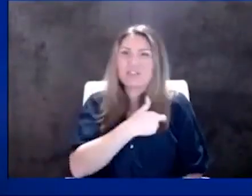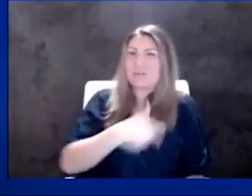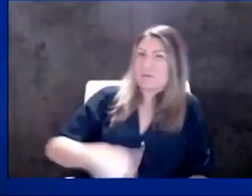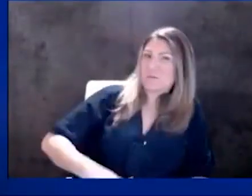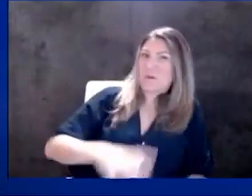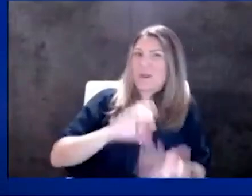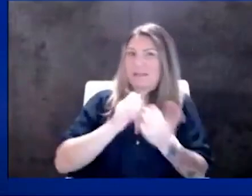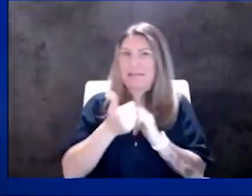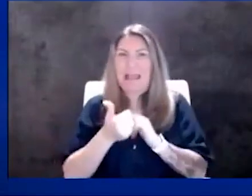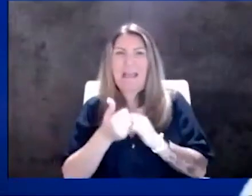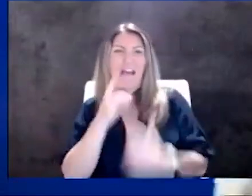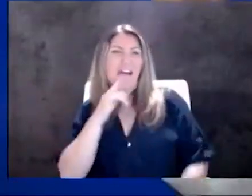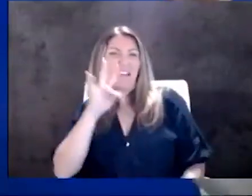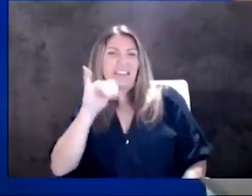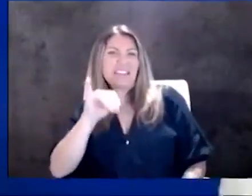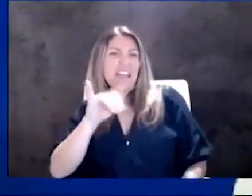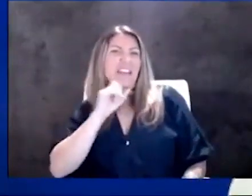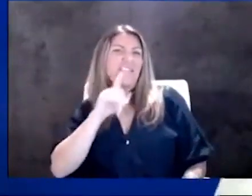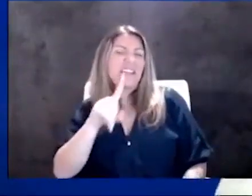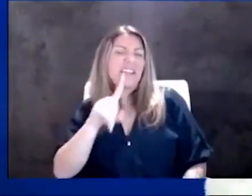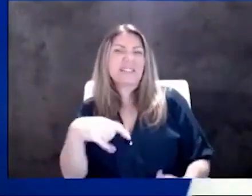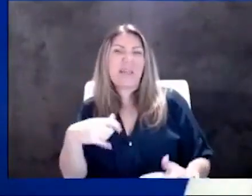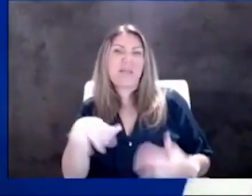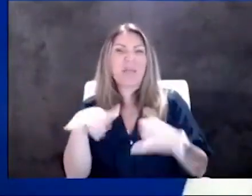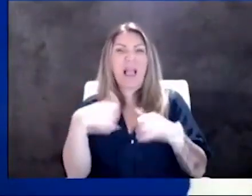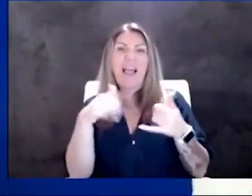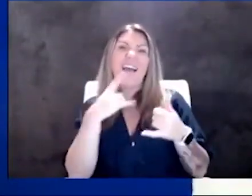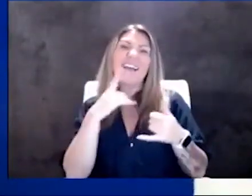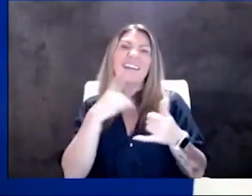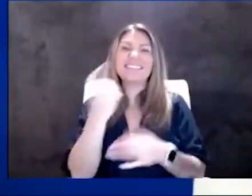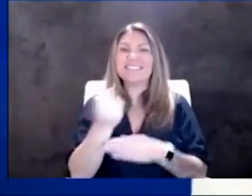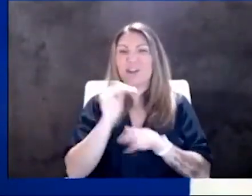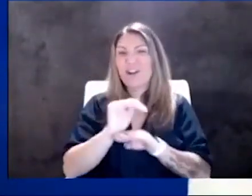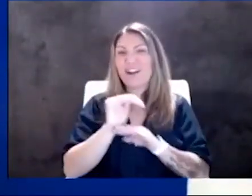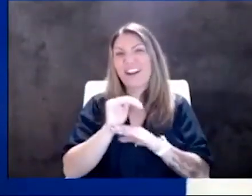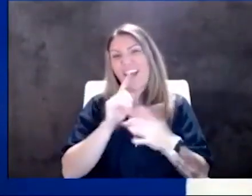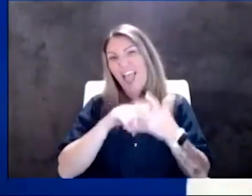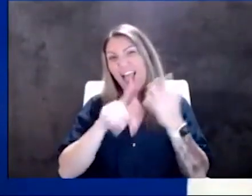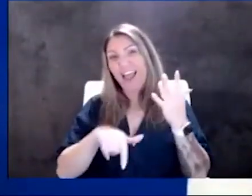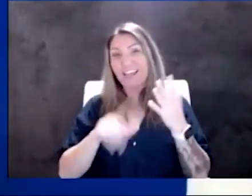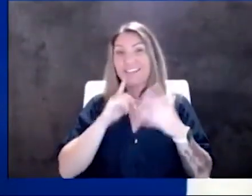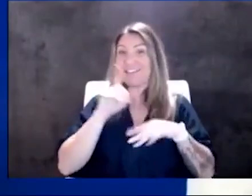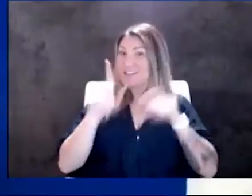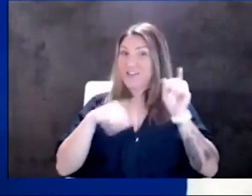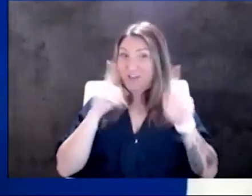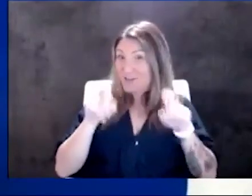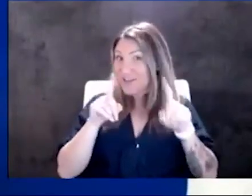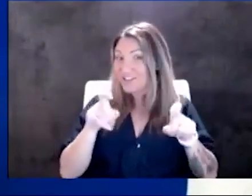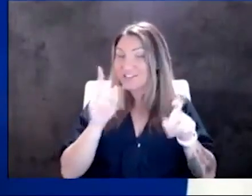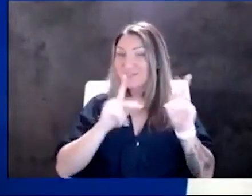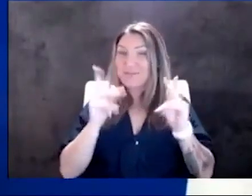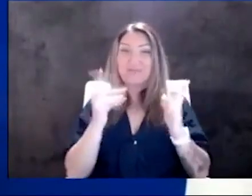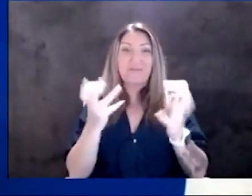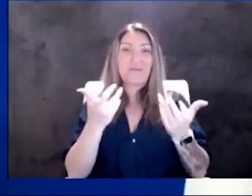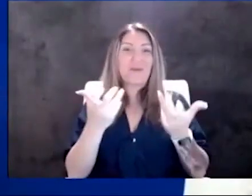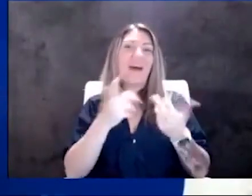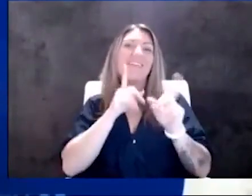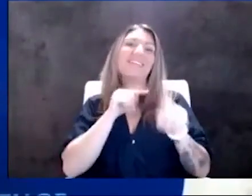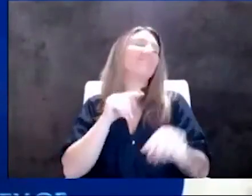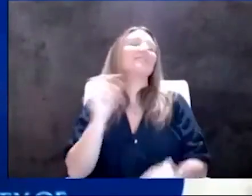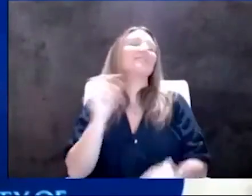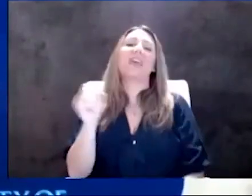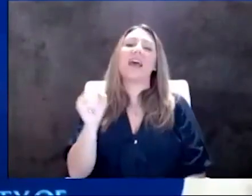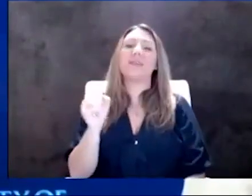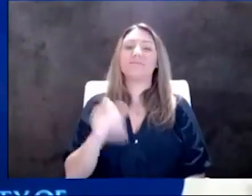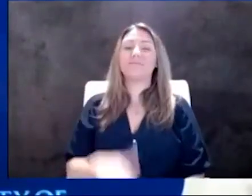on Saturday night? That's going to be cool. But no, let's hit the These are the questions that people want answers to. But I mean, as you get through all